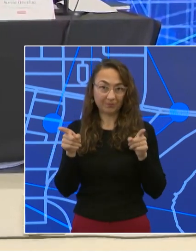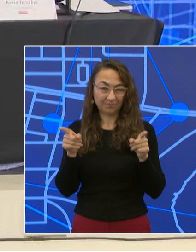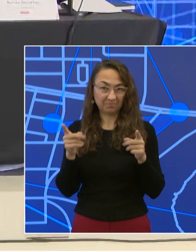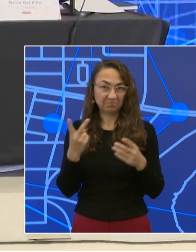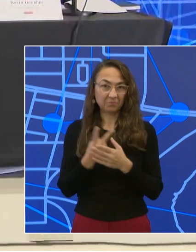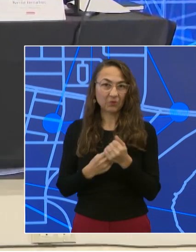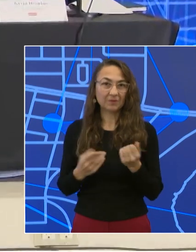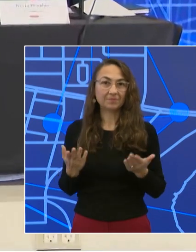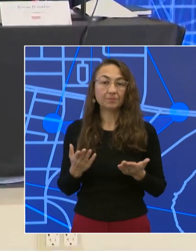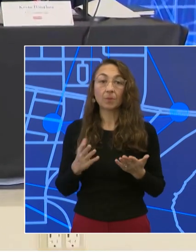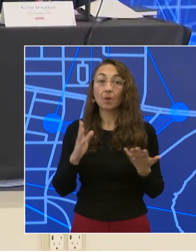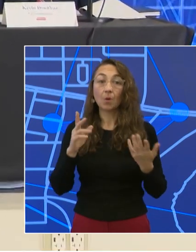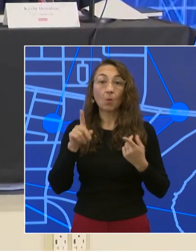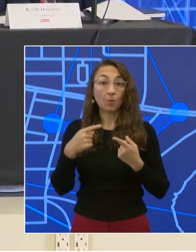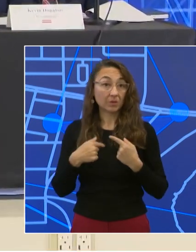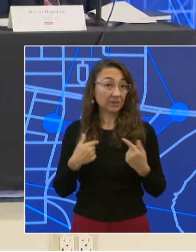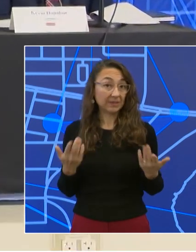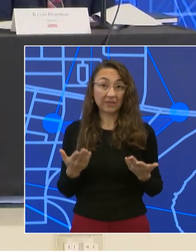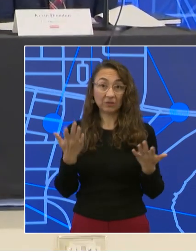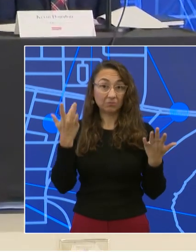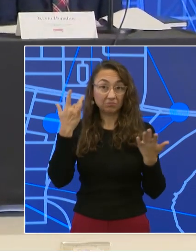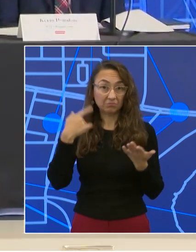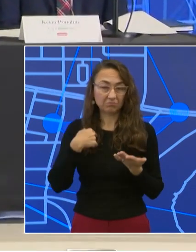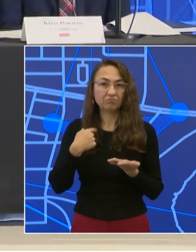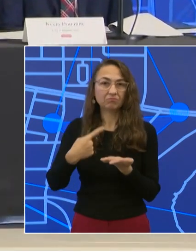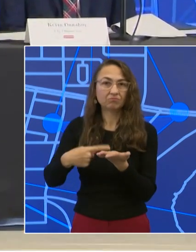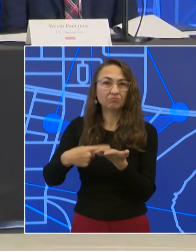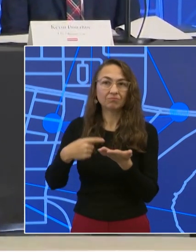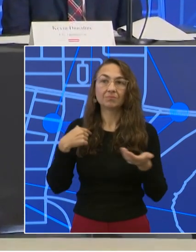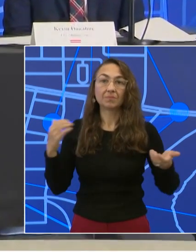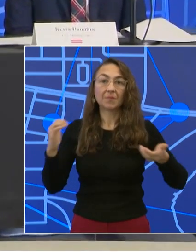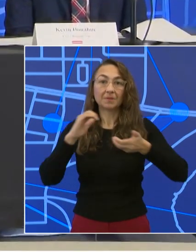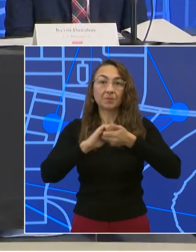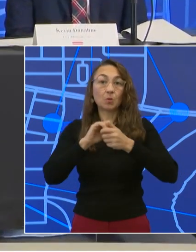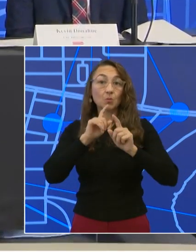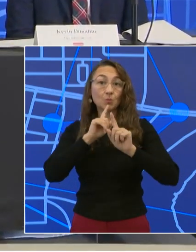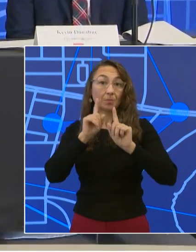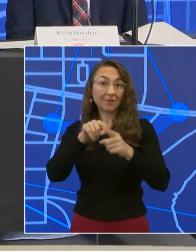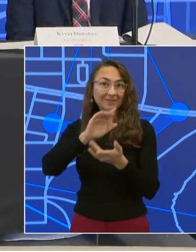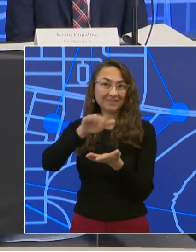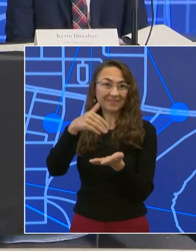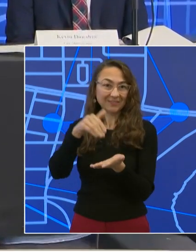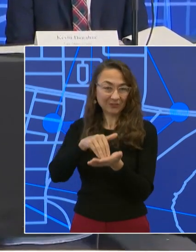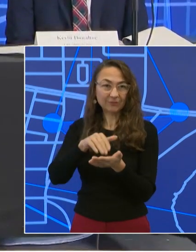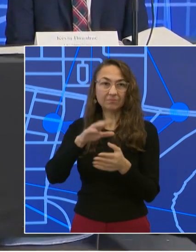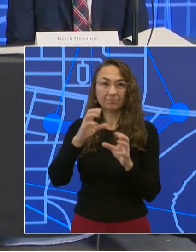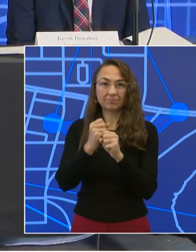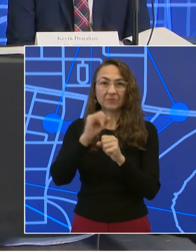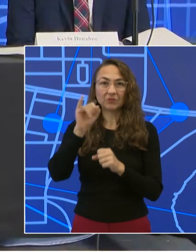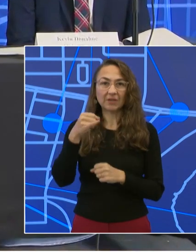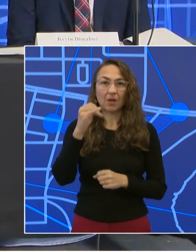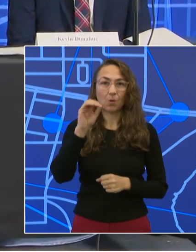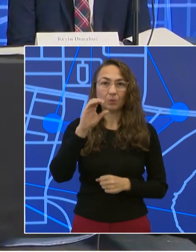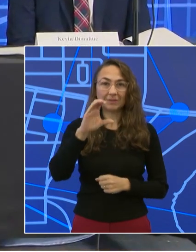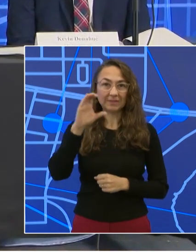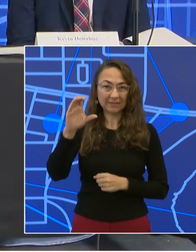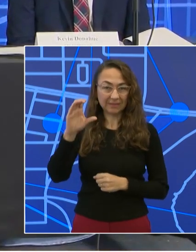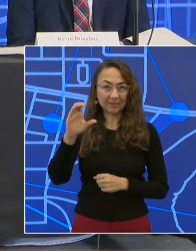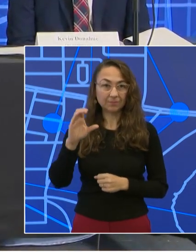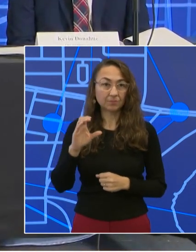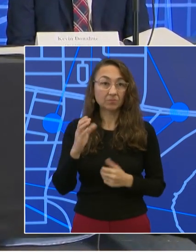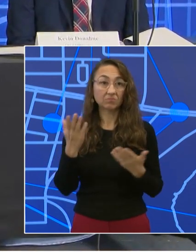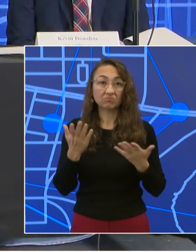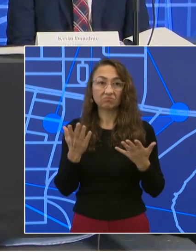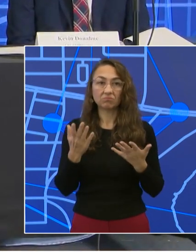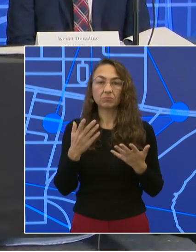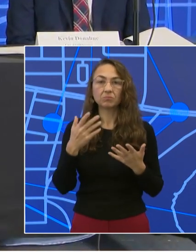Command Center to provide a public safety update, to review crime trends and